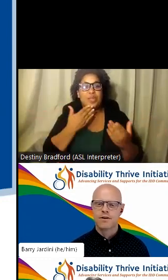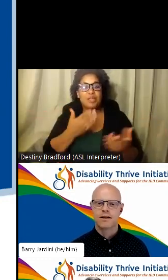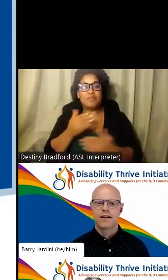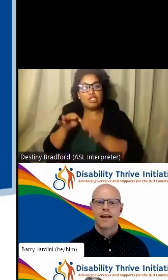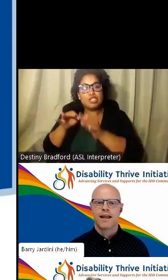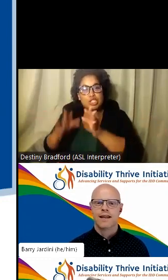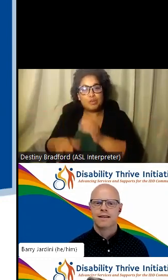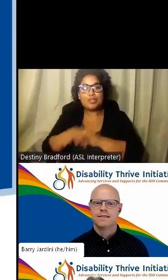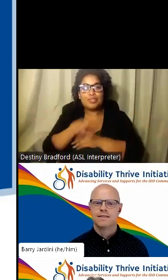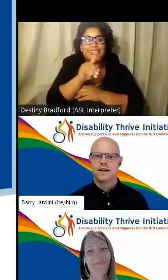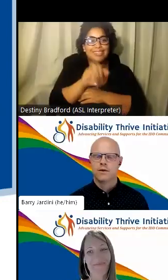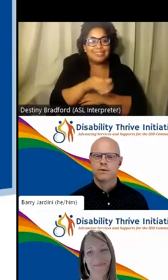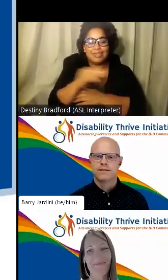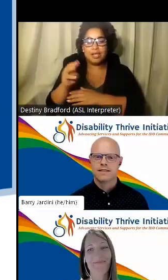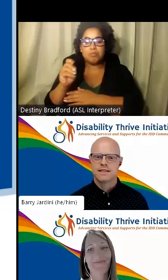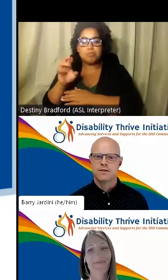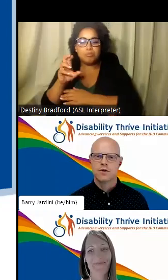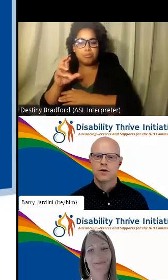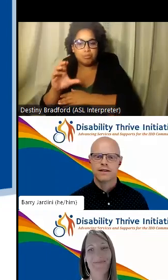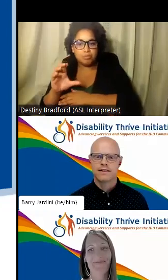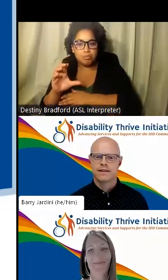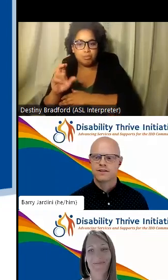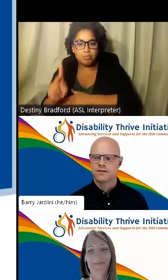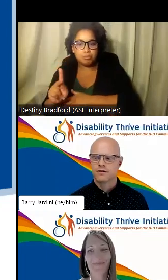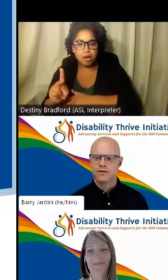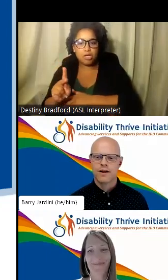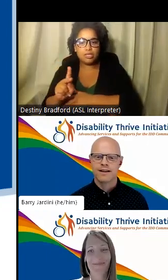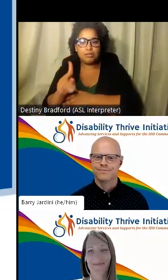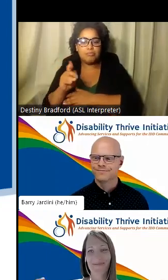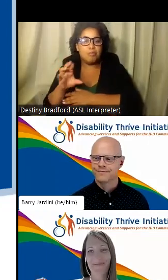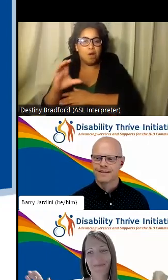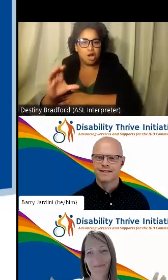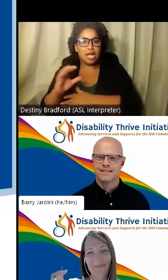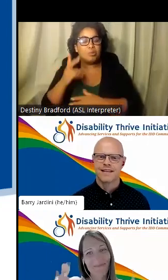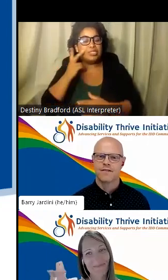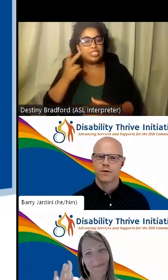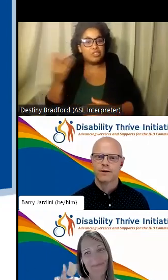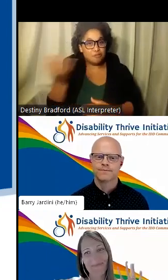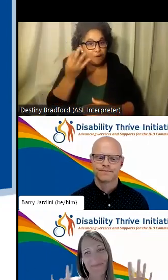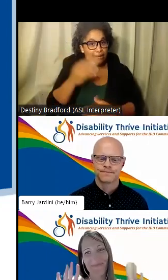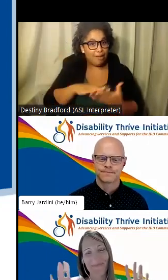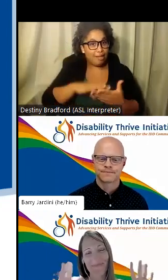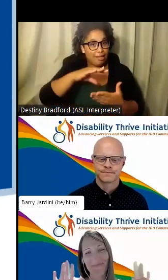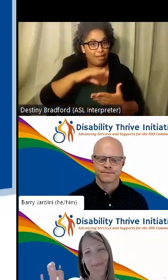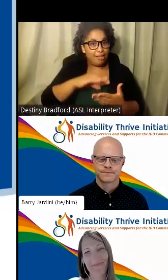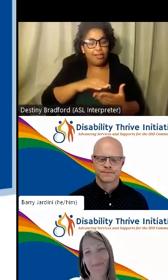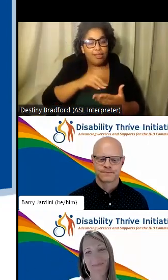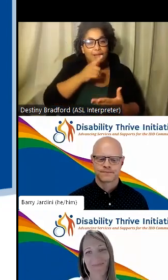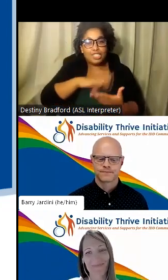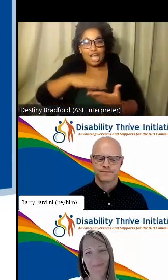Destiny and Mark, and we will see you hopefully at the Lunch and Learn on Friday. Take care, everyone.